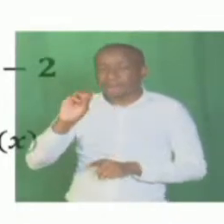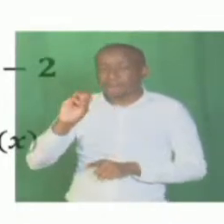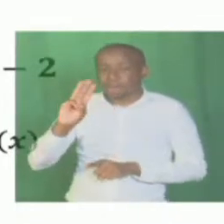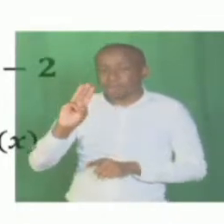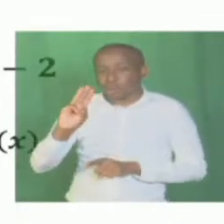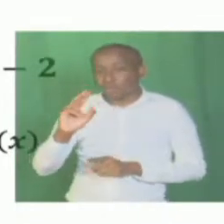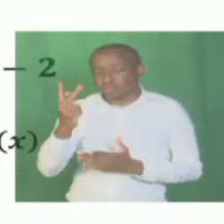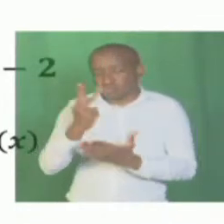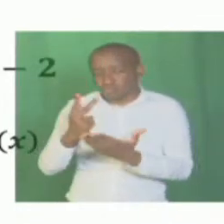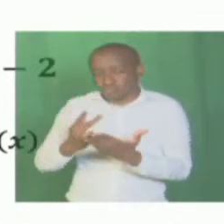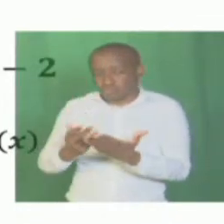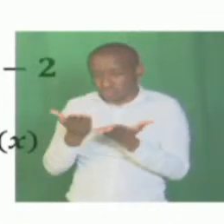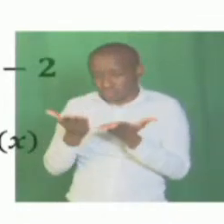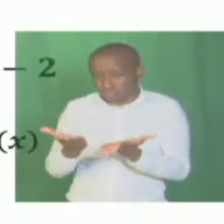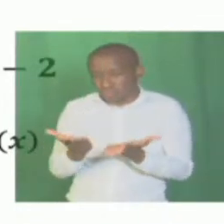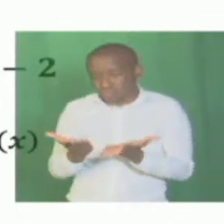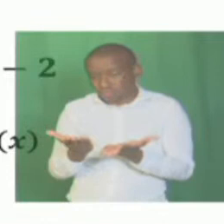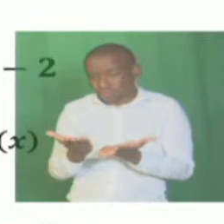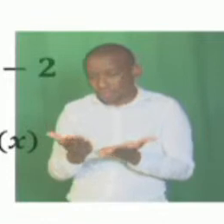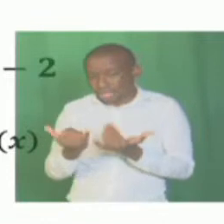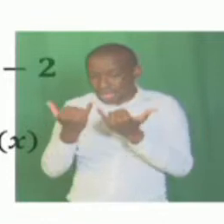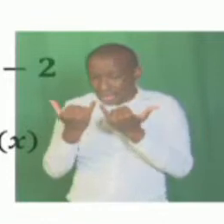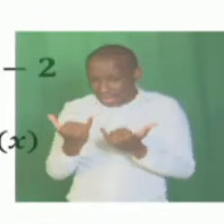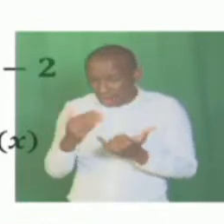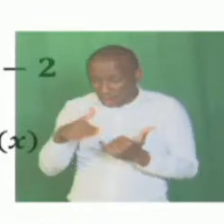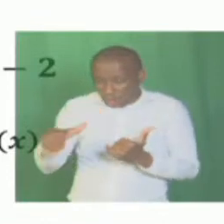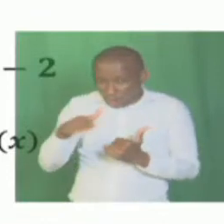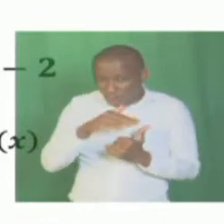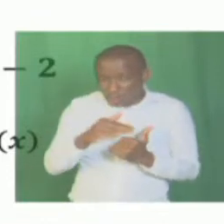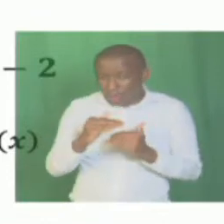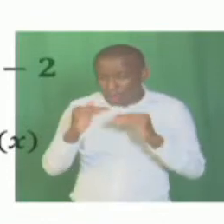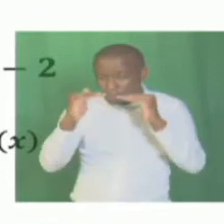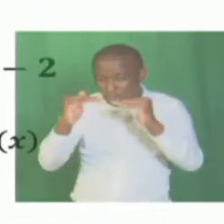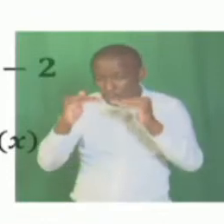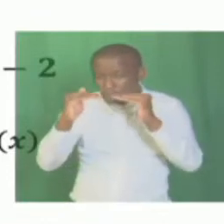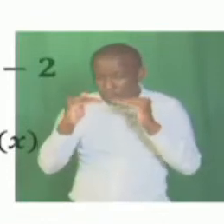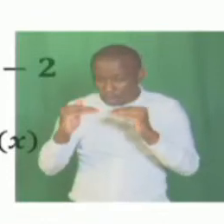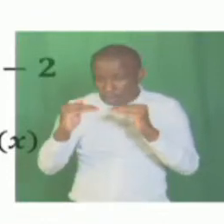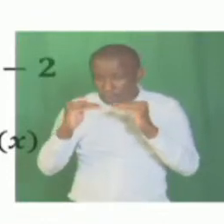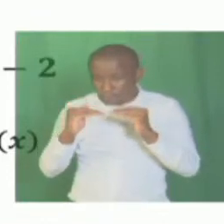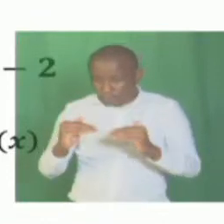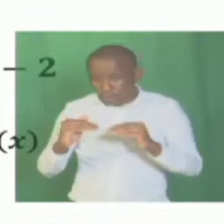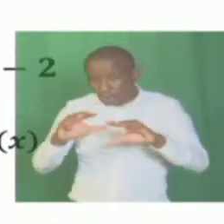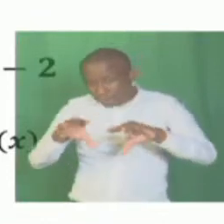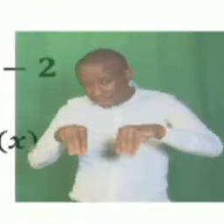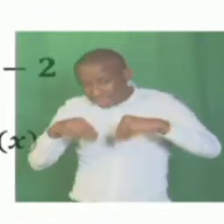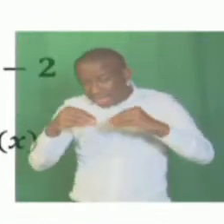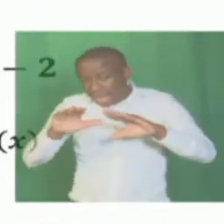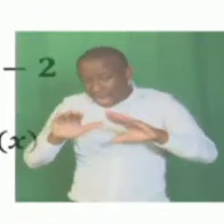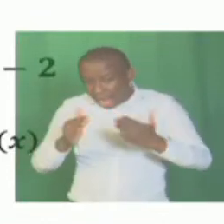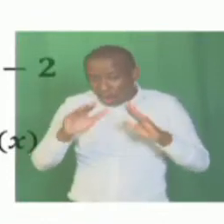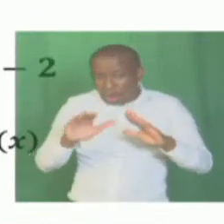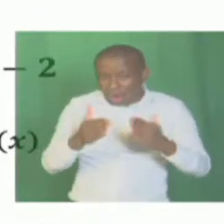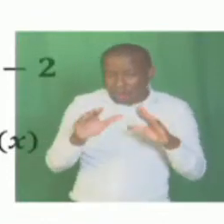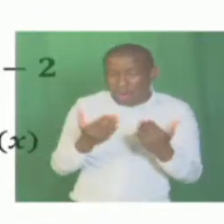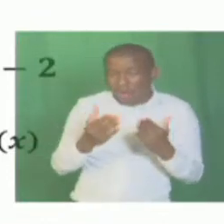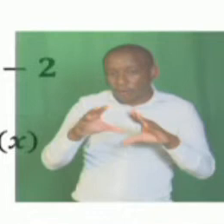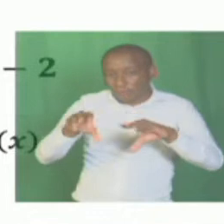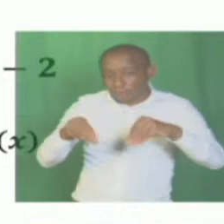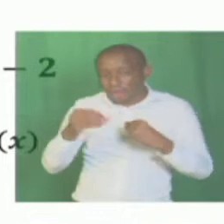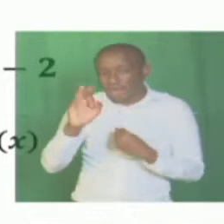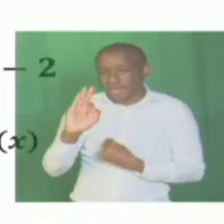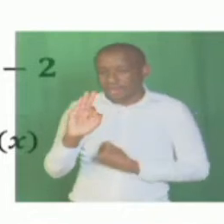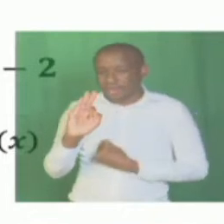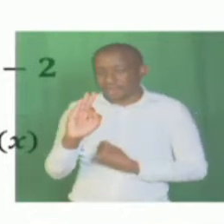chart, this is where you list all the steps that are taken to obtain the function. So you are rewriting